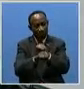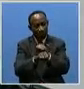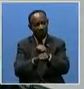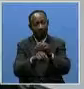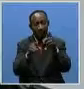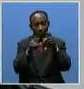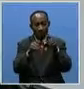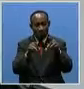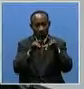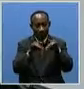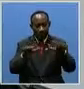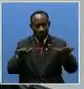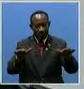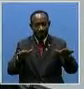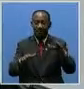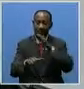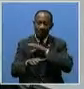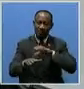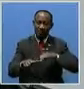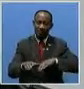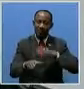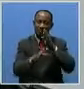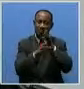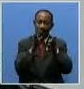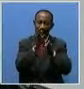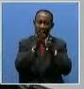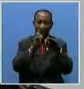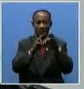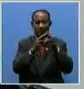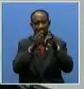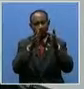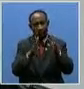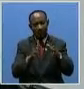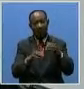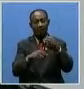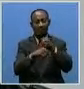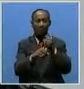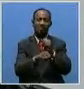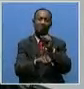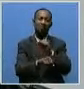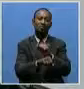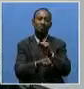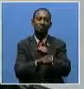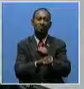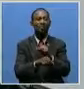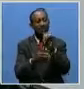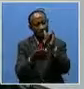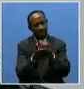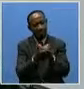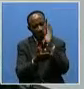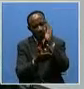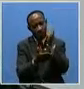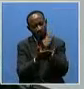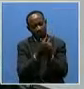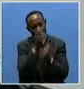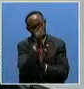plot, on your factory, with your partners and create jobs. That we are going to do.